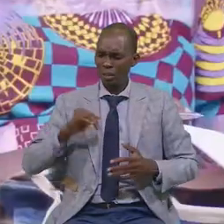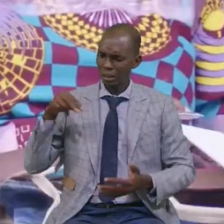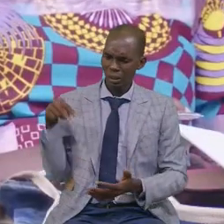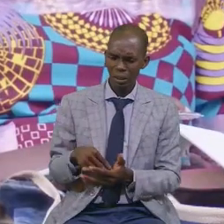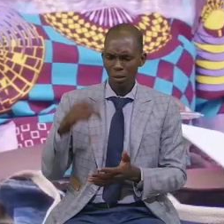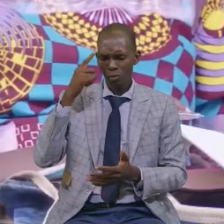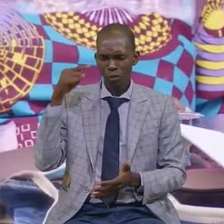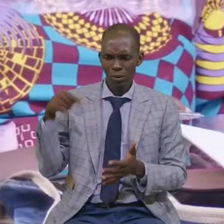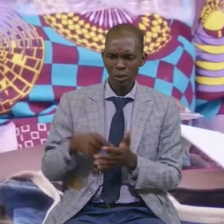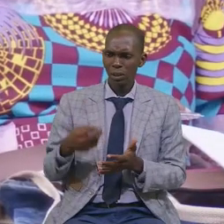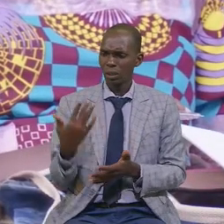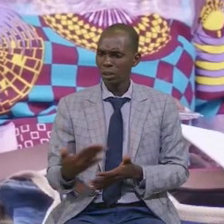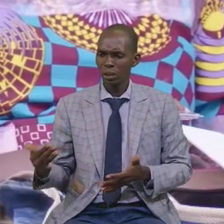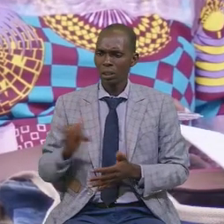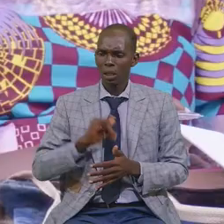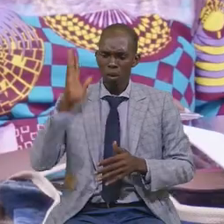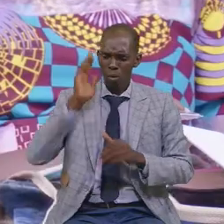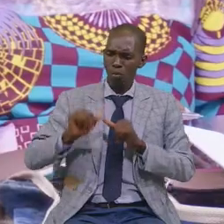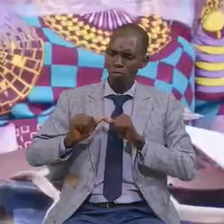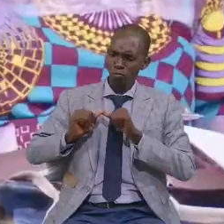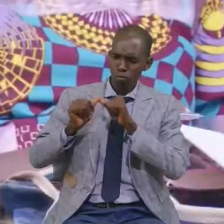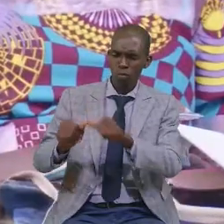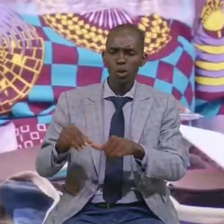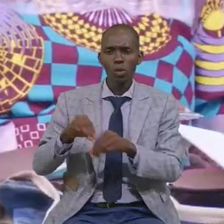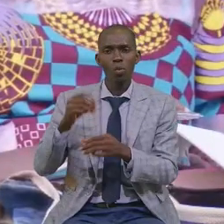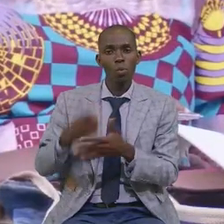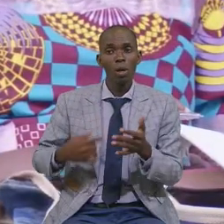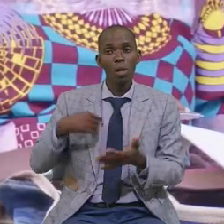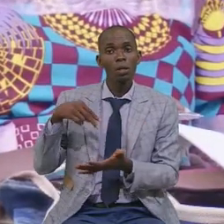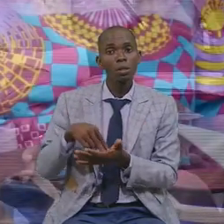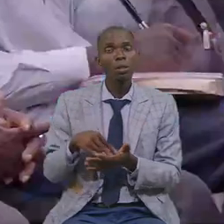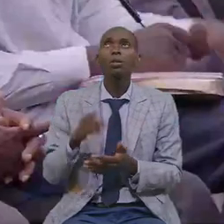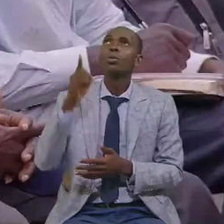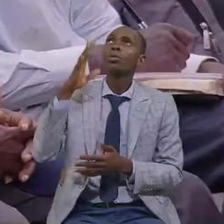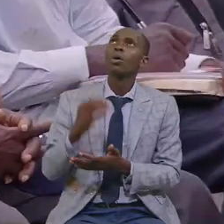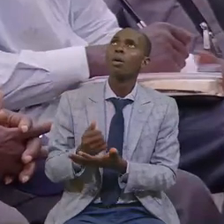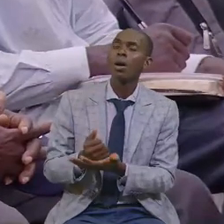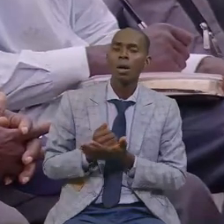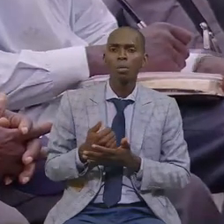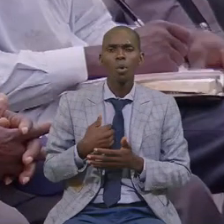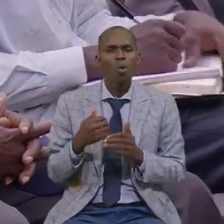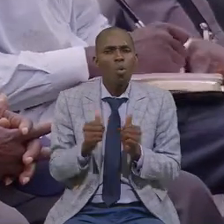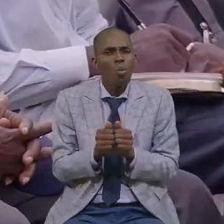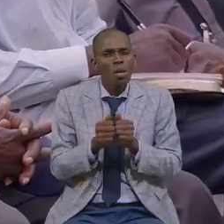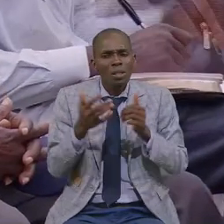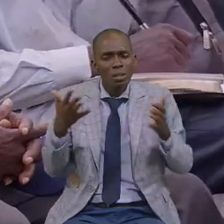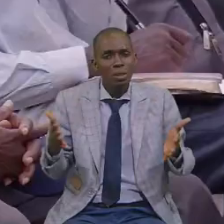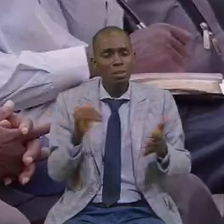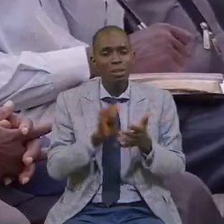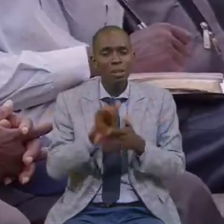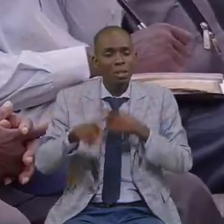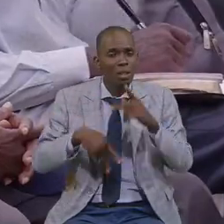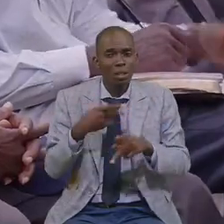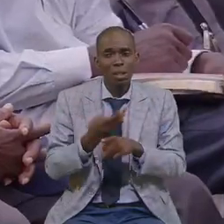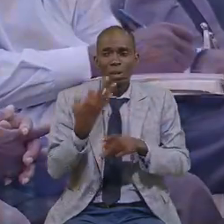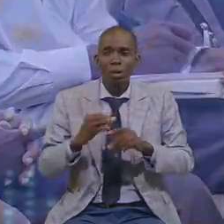I'm going to keep on standing, God helping me. Without that commitment, there